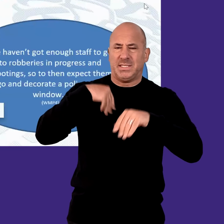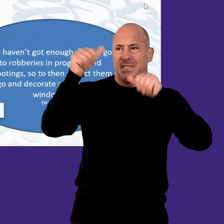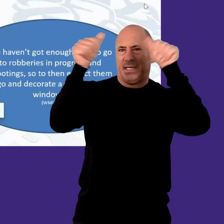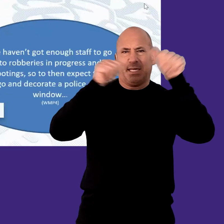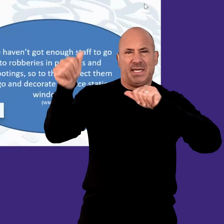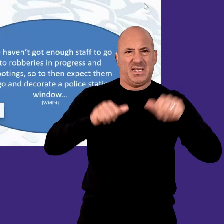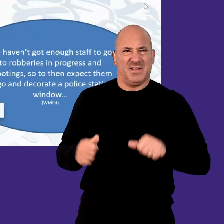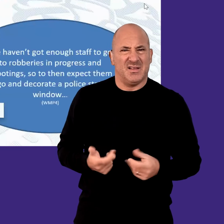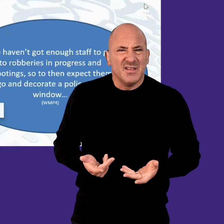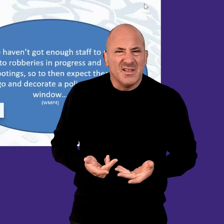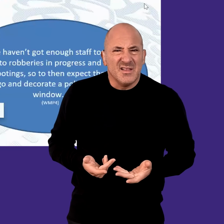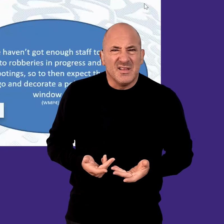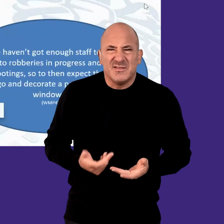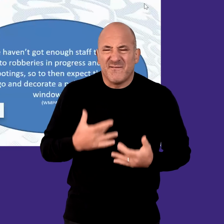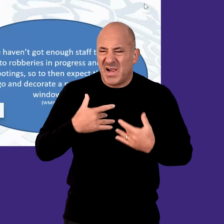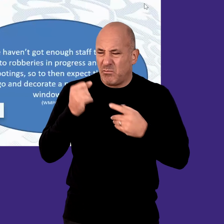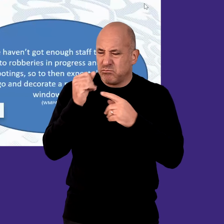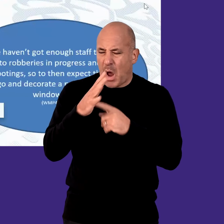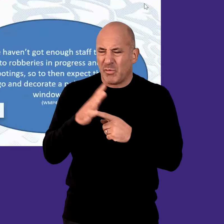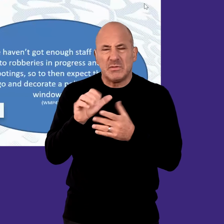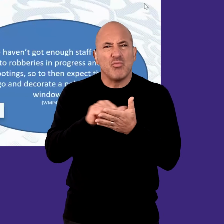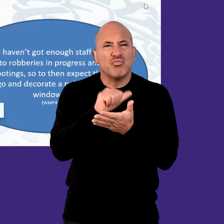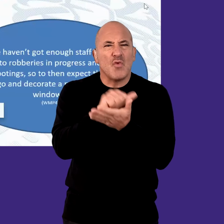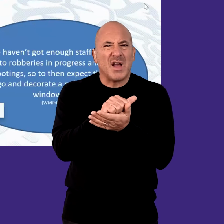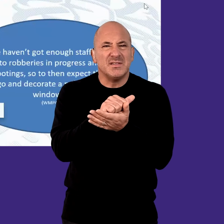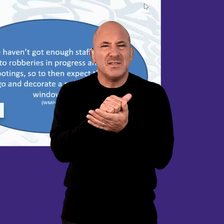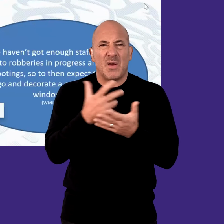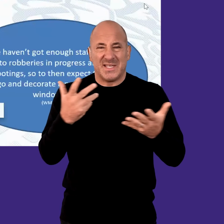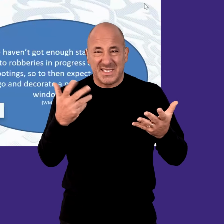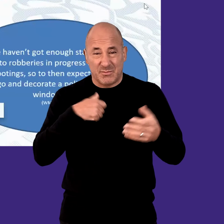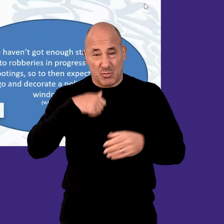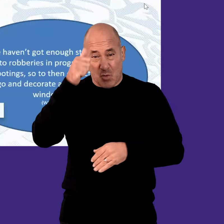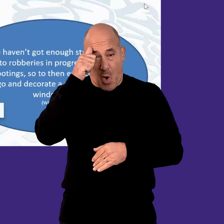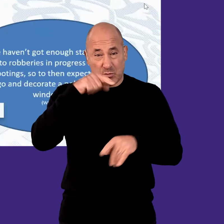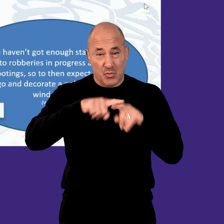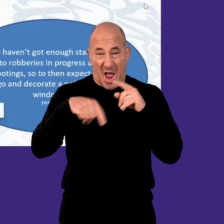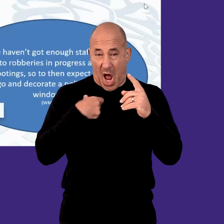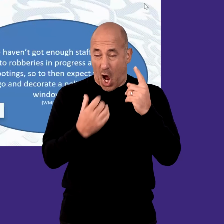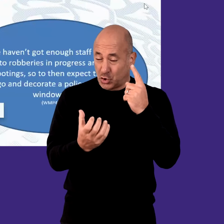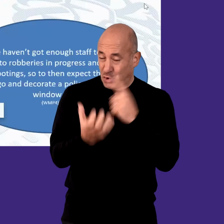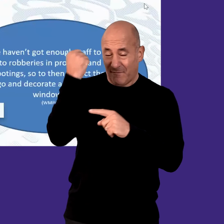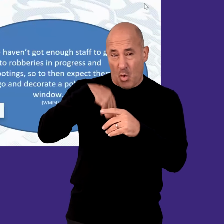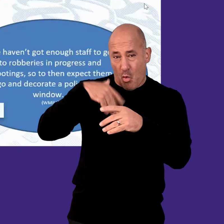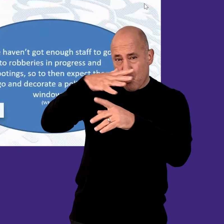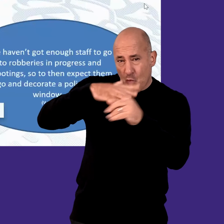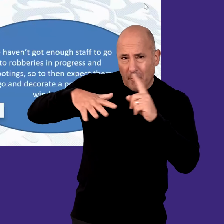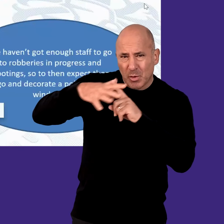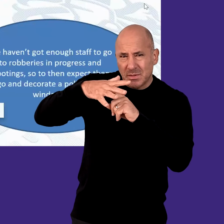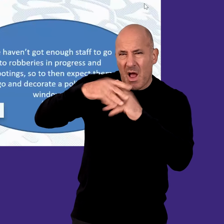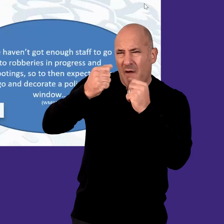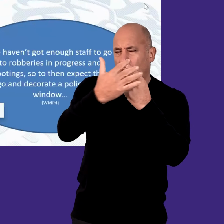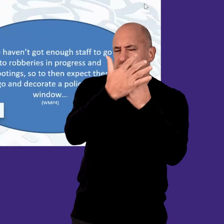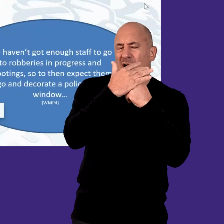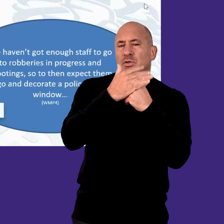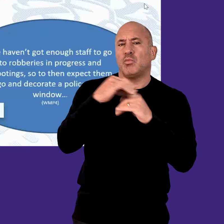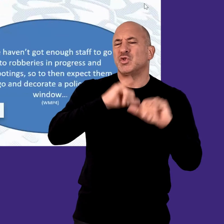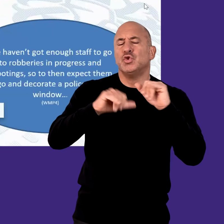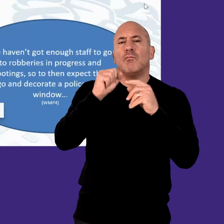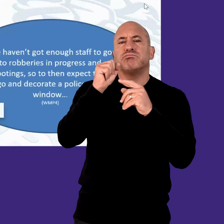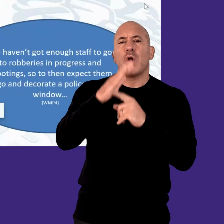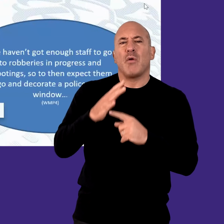decorate a police station window. It just doesn't feel that the priorities are right there. So even though we know the benefits of what we were trying to achieve for